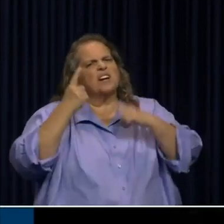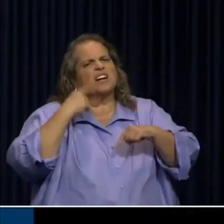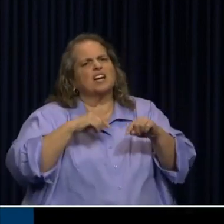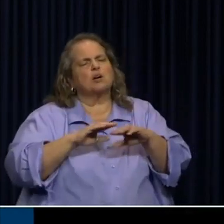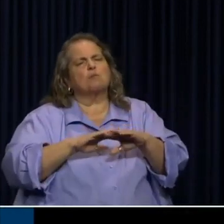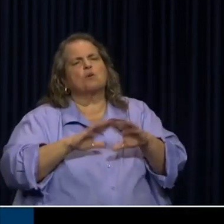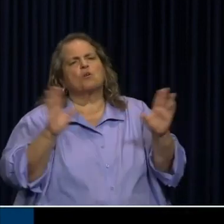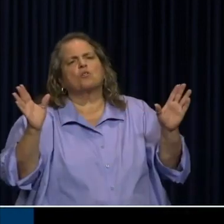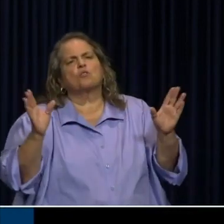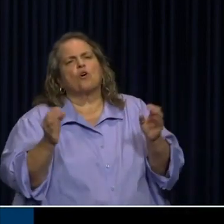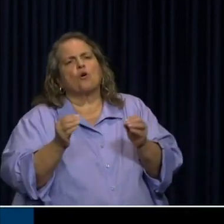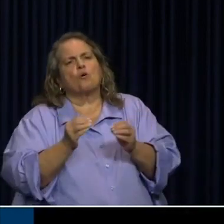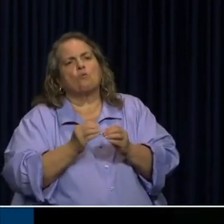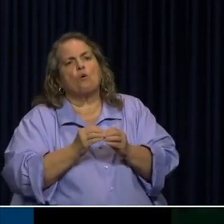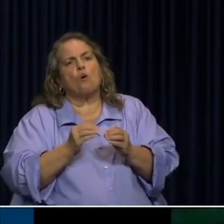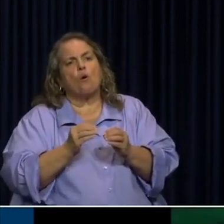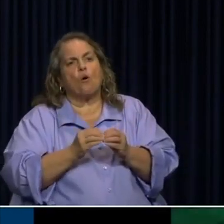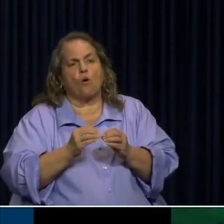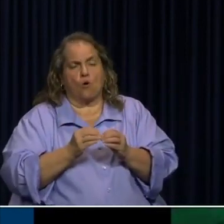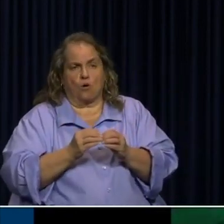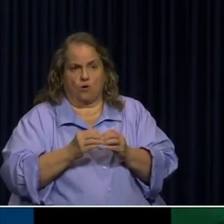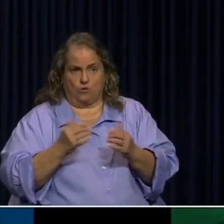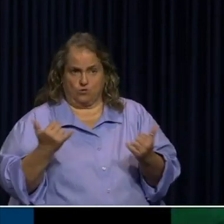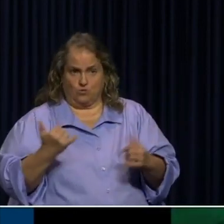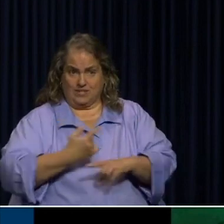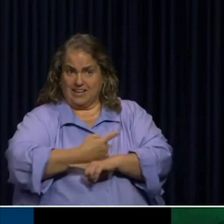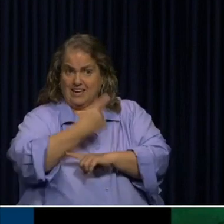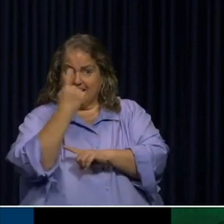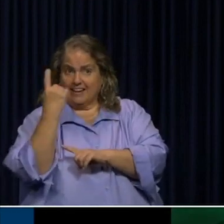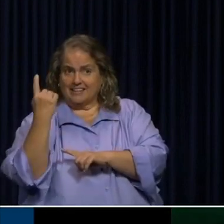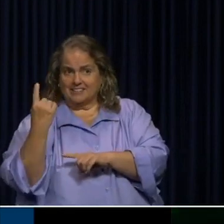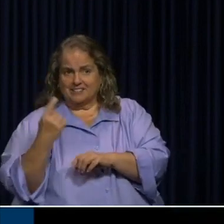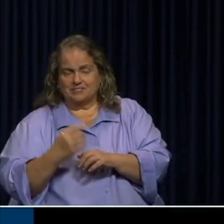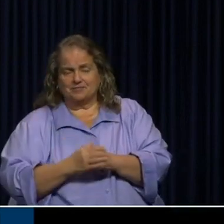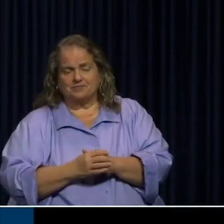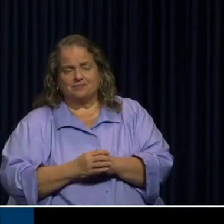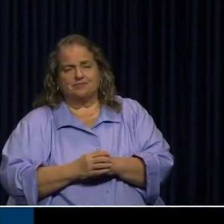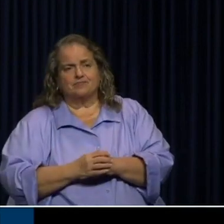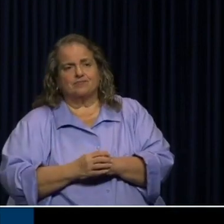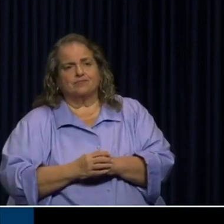nor weep no more today.